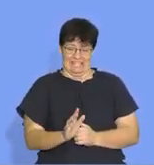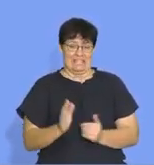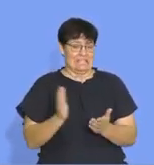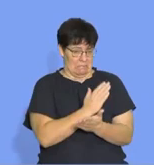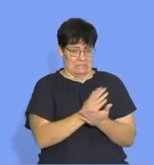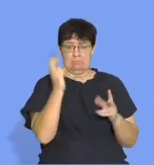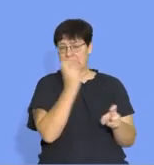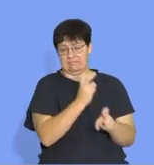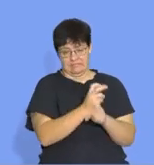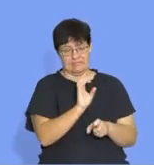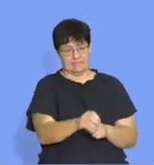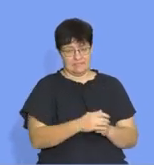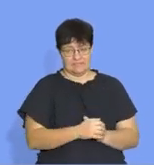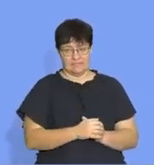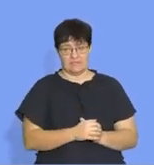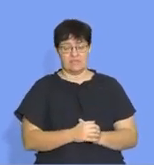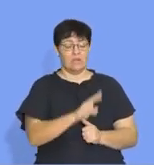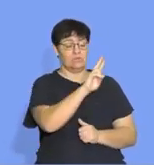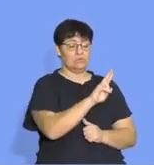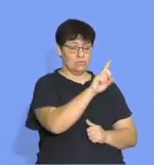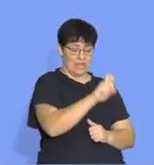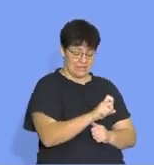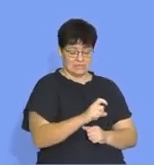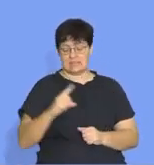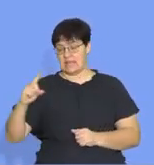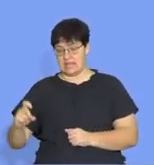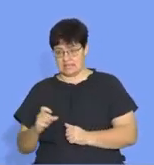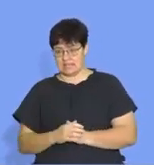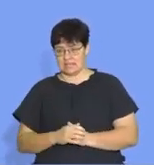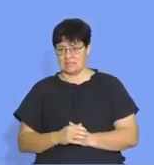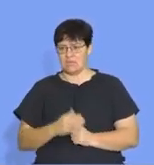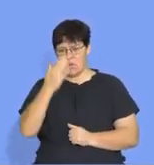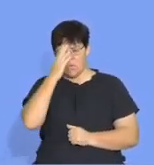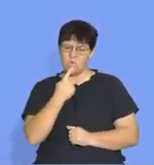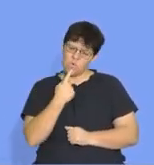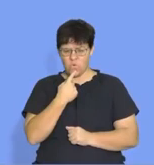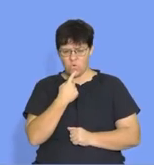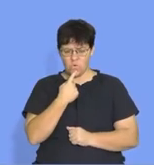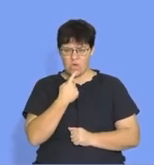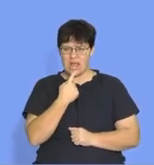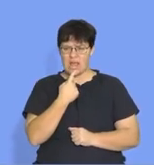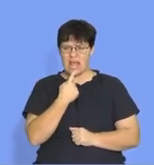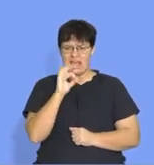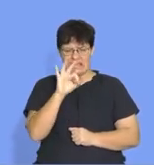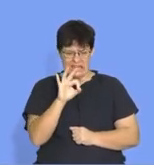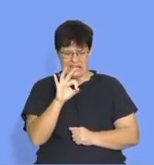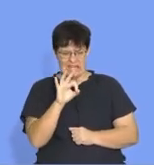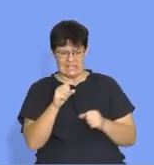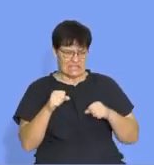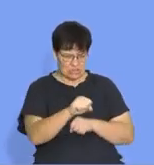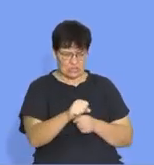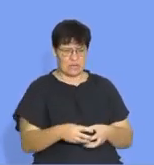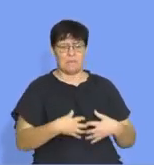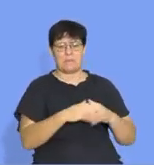factorization. It becomes 2x and x. Now I need to place my 3 strategically. It must be such